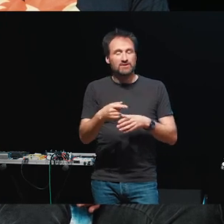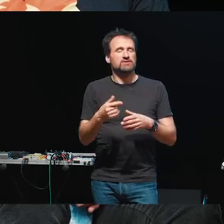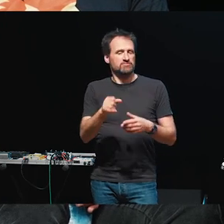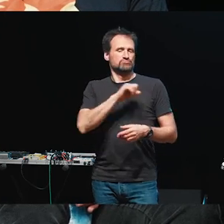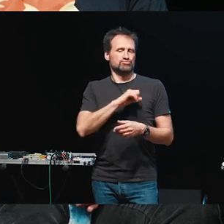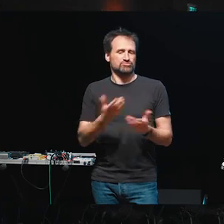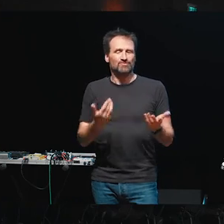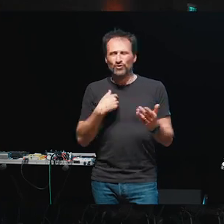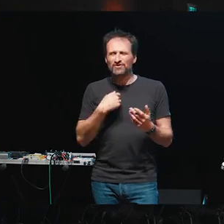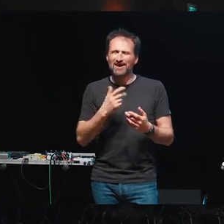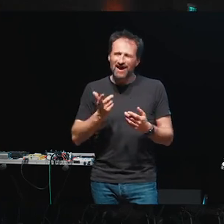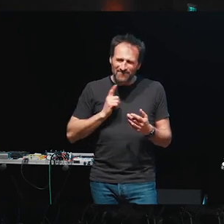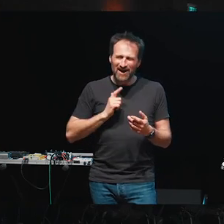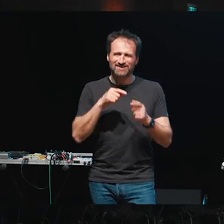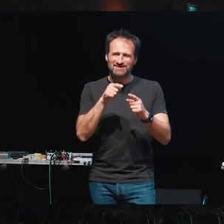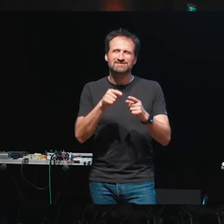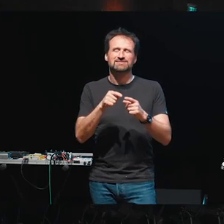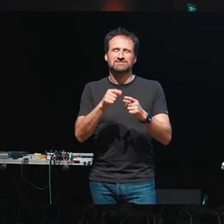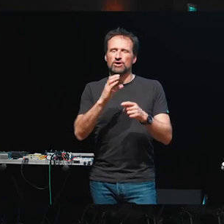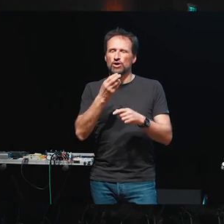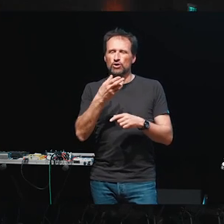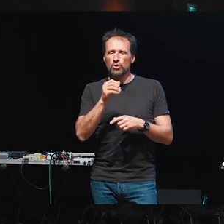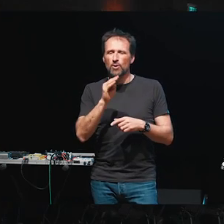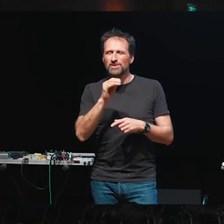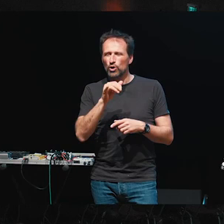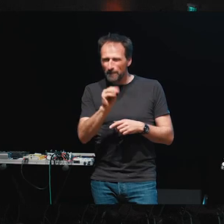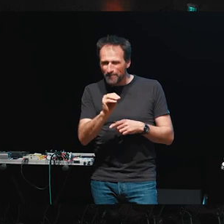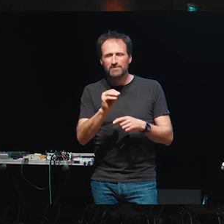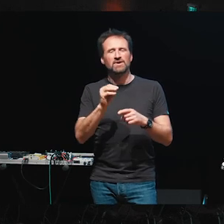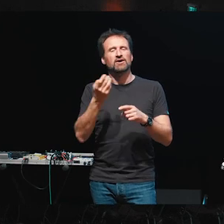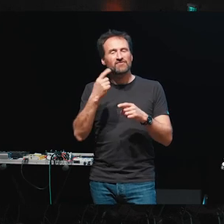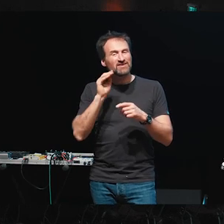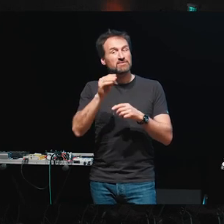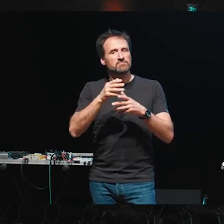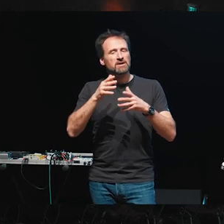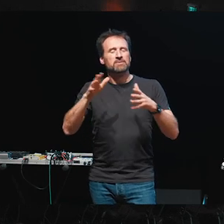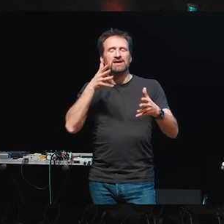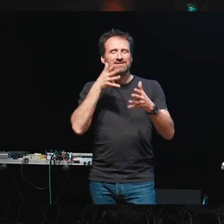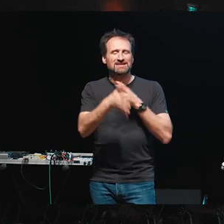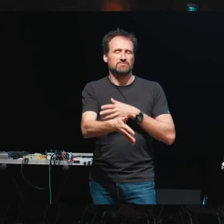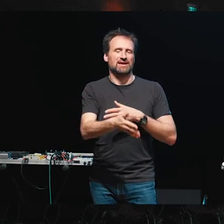more transparent, and we see more opportunities as time goes on.